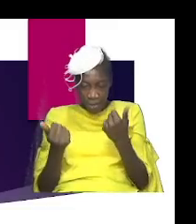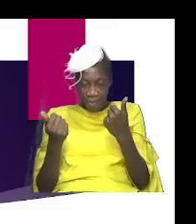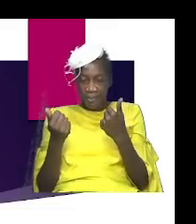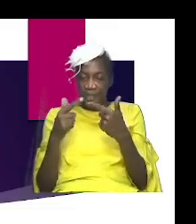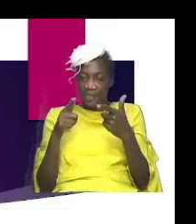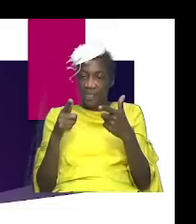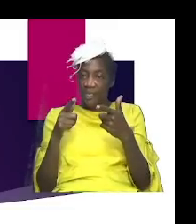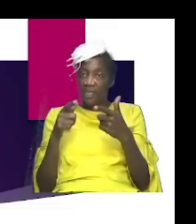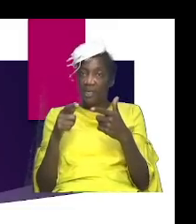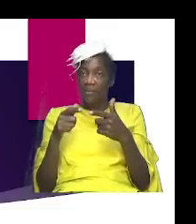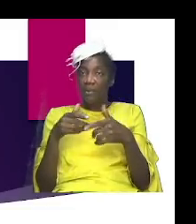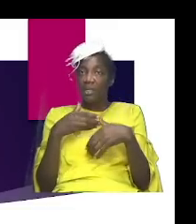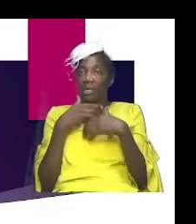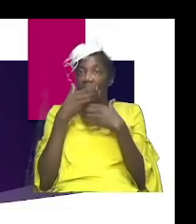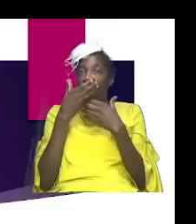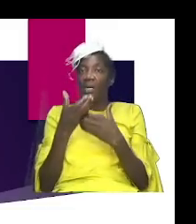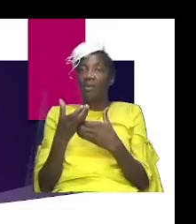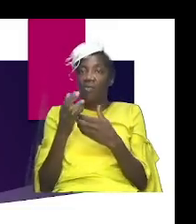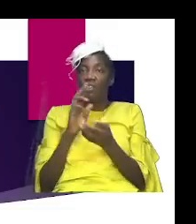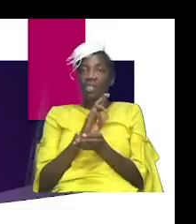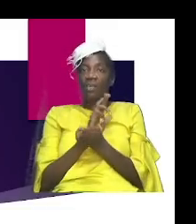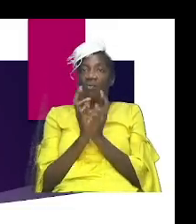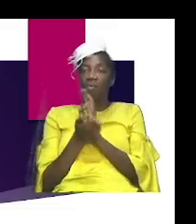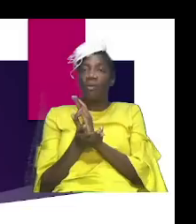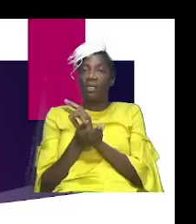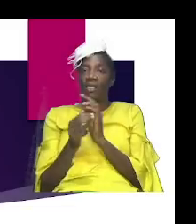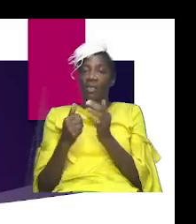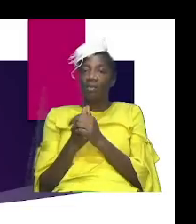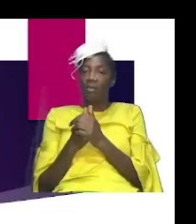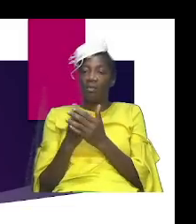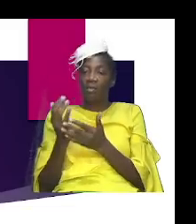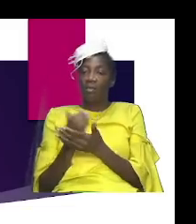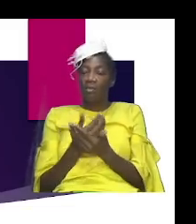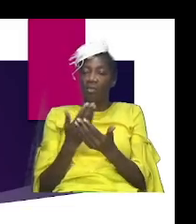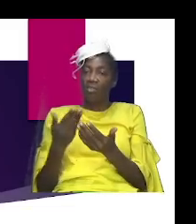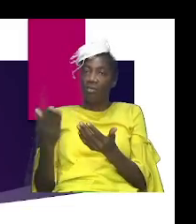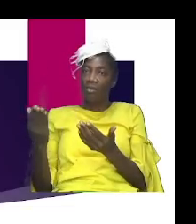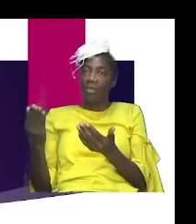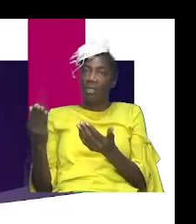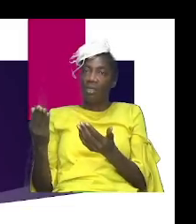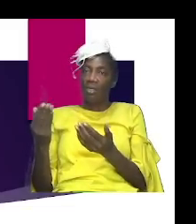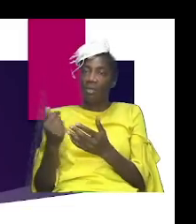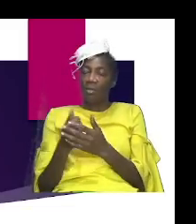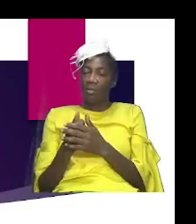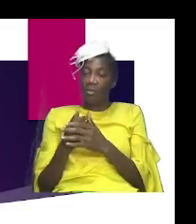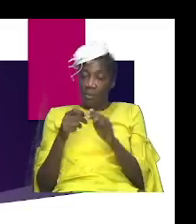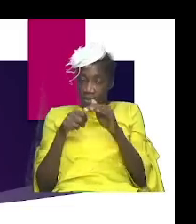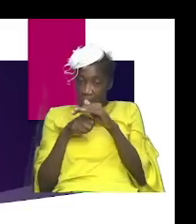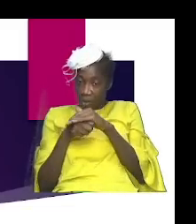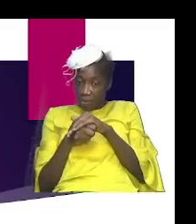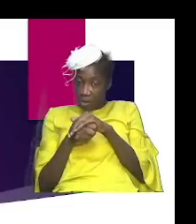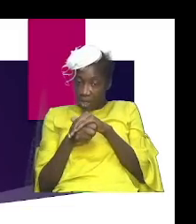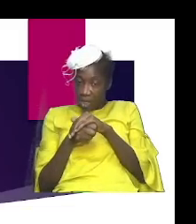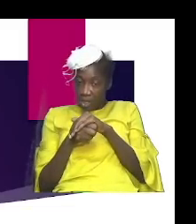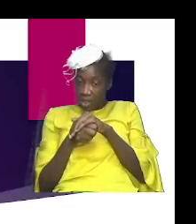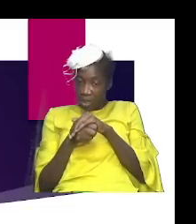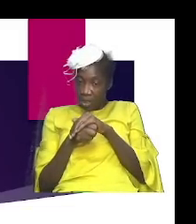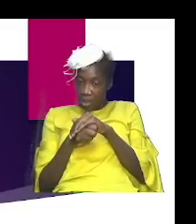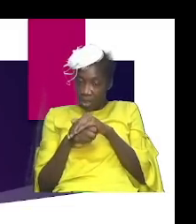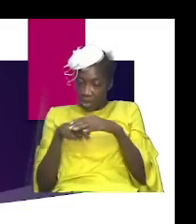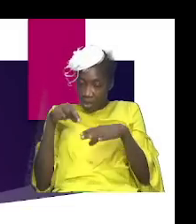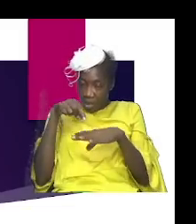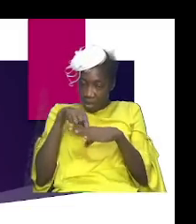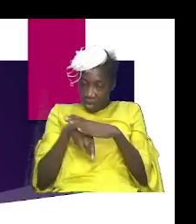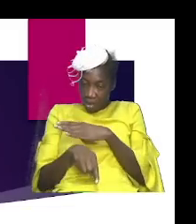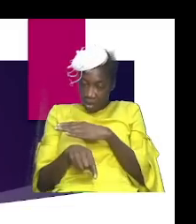repentance. There are some things, you know, there are some things that we must note that we hide it. We, deep down